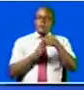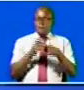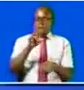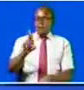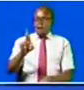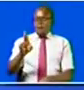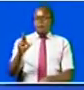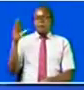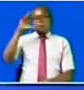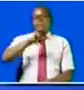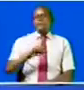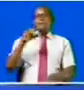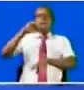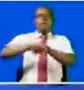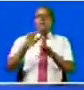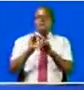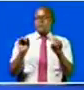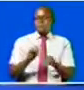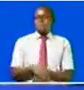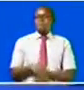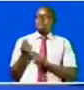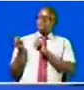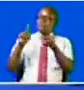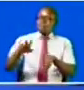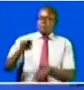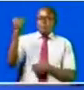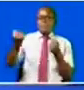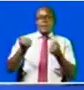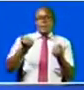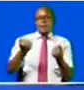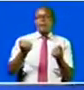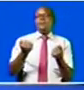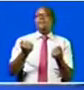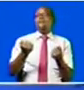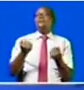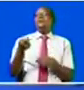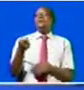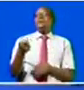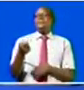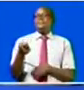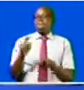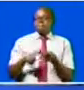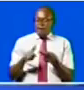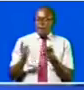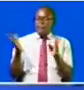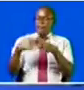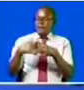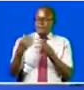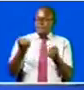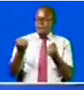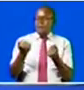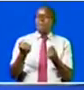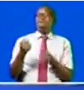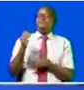KCC 900R is still missing. Walikuja wakaninyang'anya funguo za gari yenye nilikuwa nimeachwa nayo na funguo ya gate.